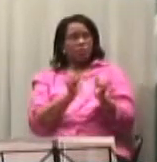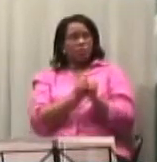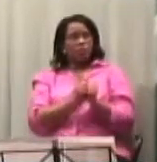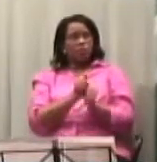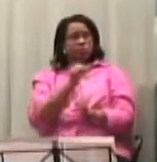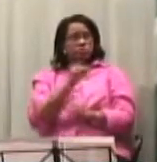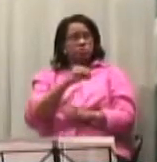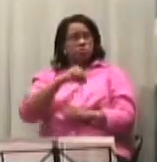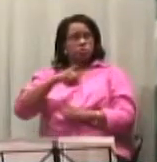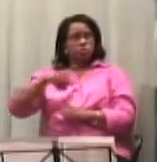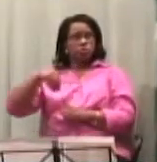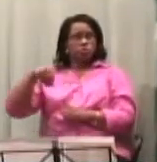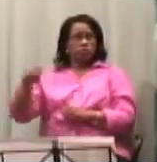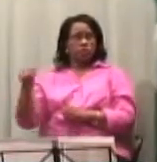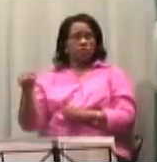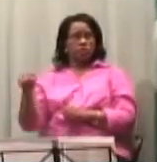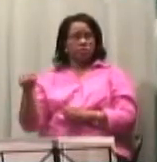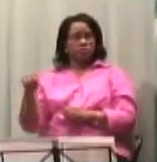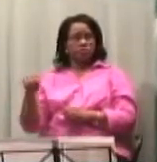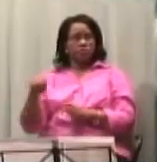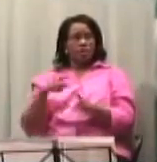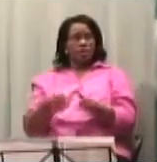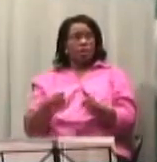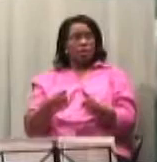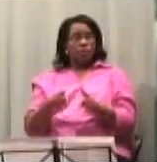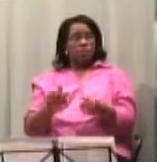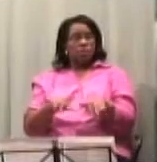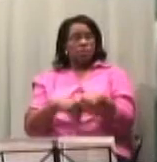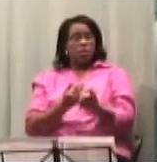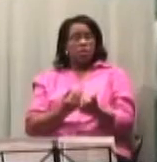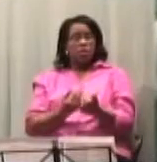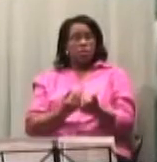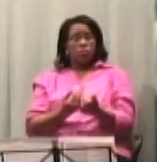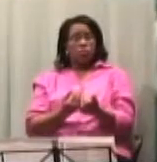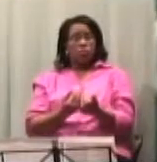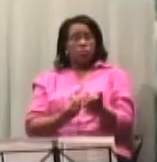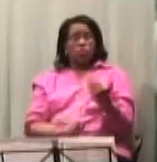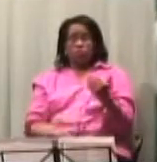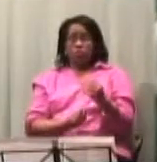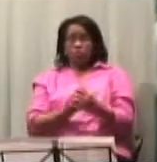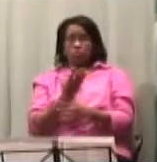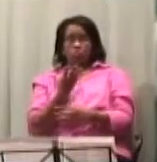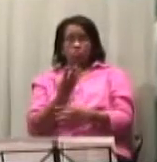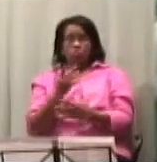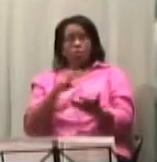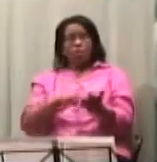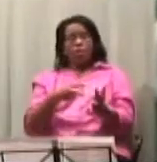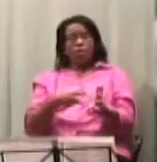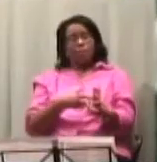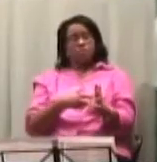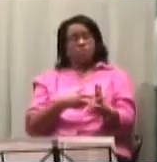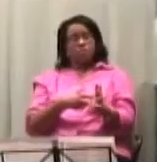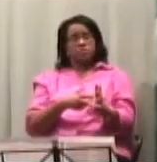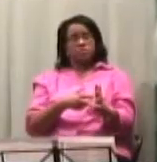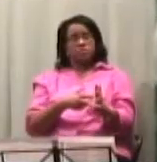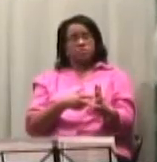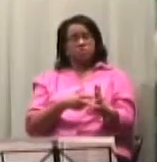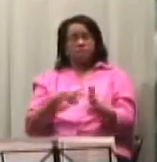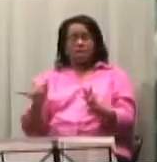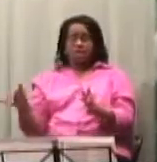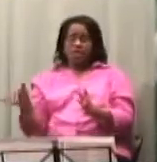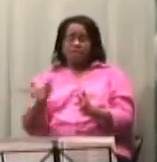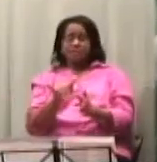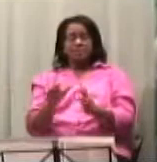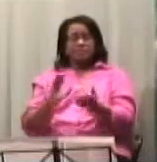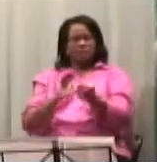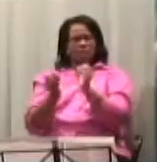shorter form of the gospel, but in the text of the gospel of Matthew, our Lord explains